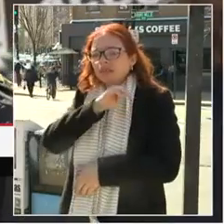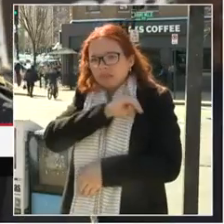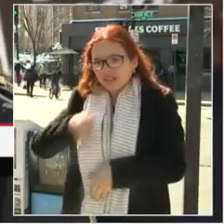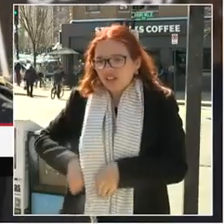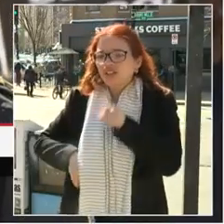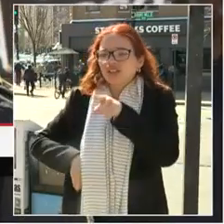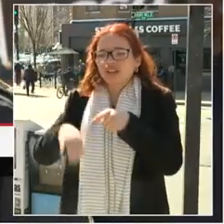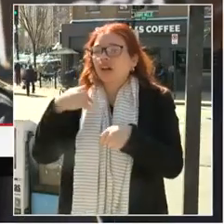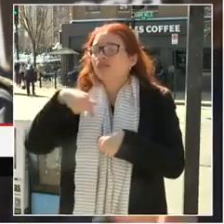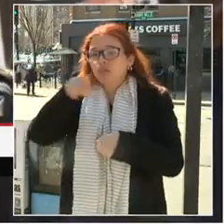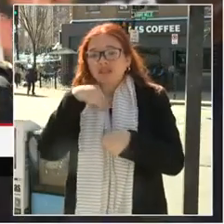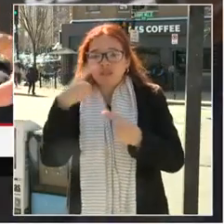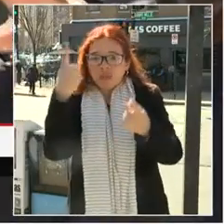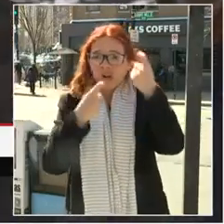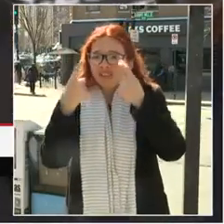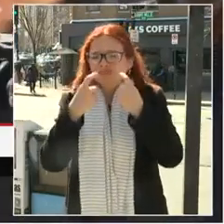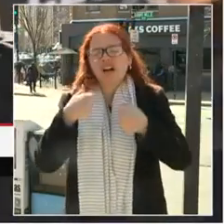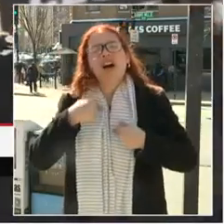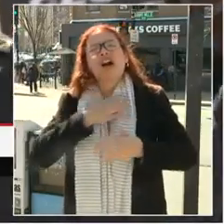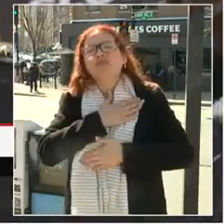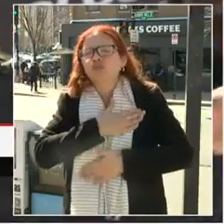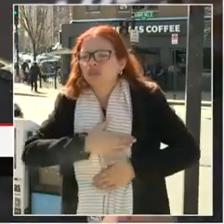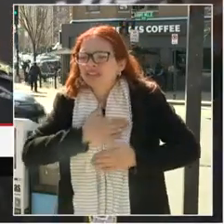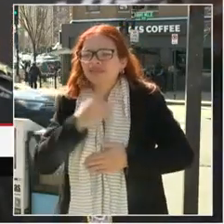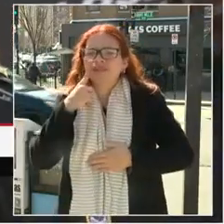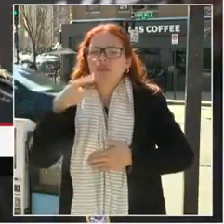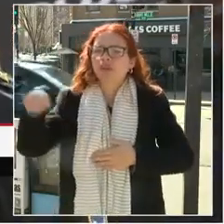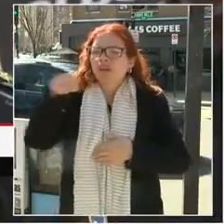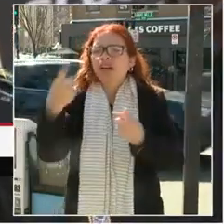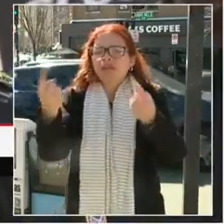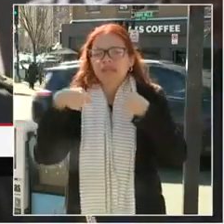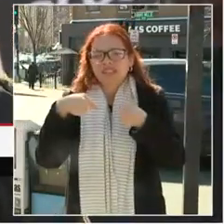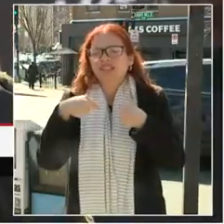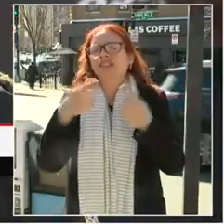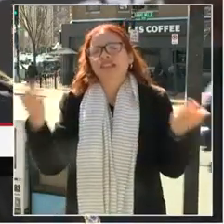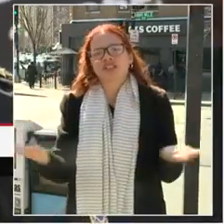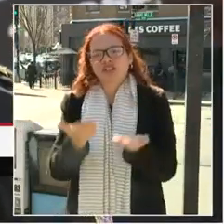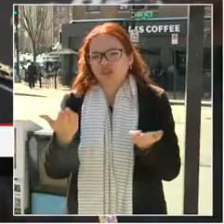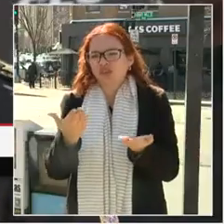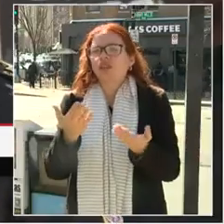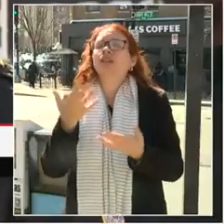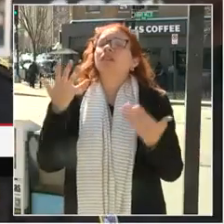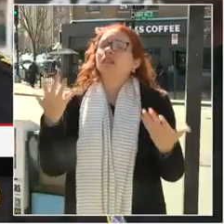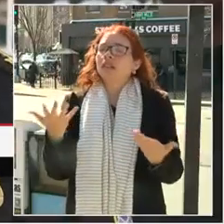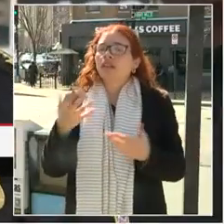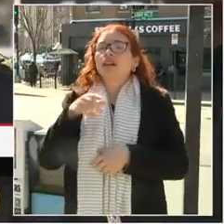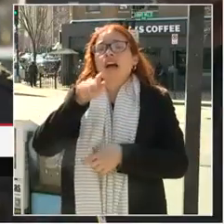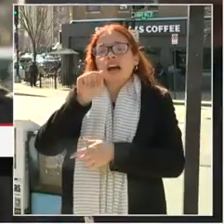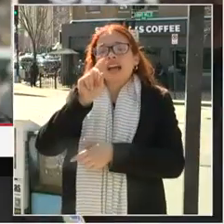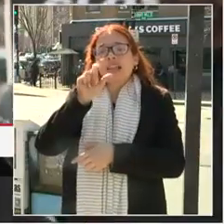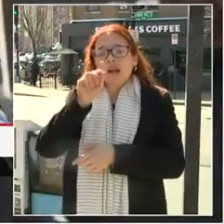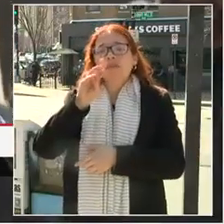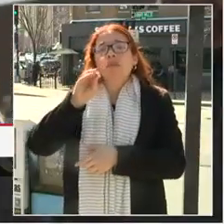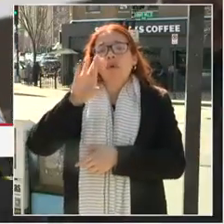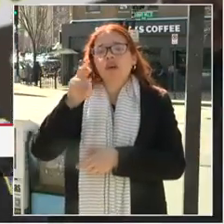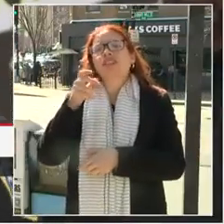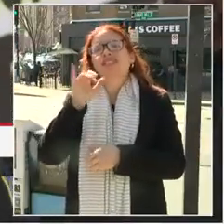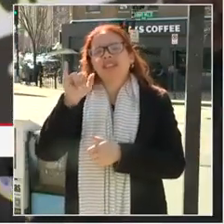really appreciate you being here because, again, everybody here is what makes Adams Morgan the great community that it is. So thank you for being here.